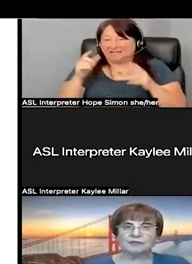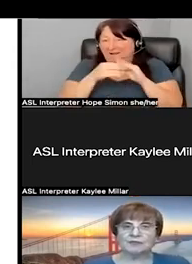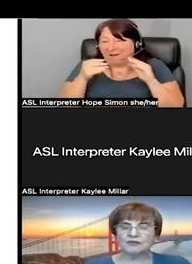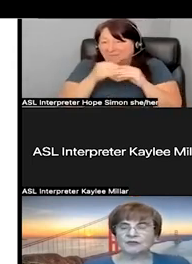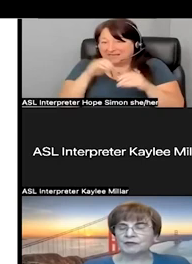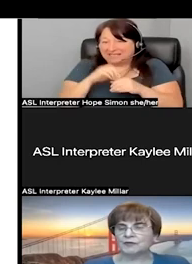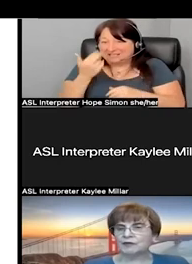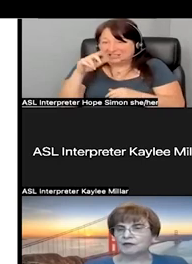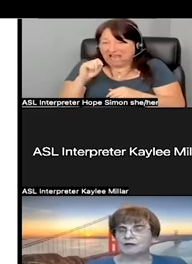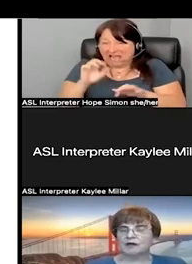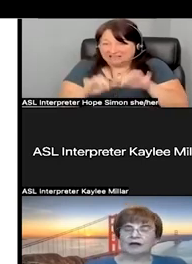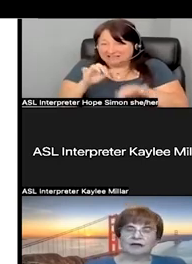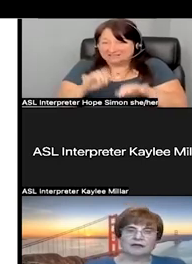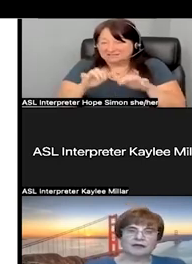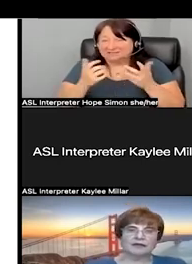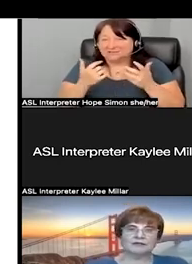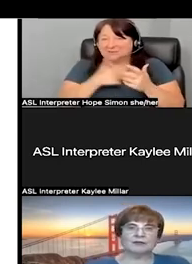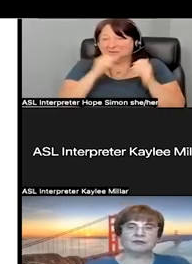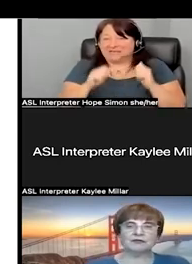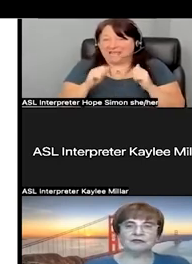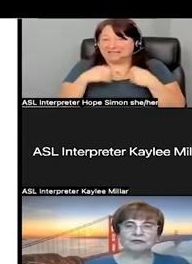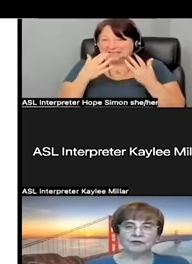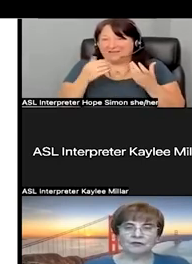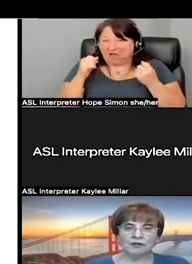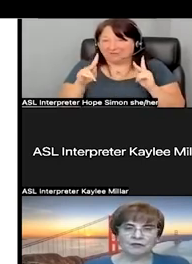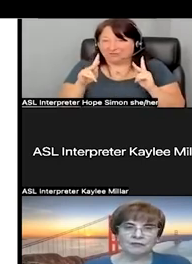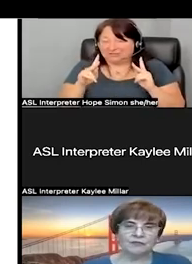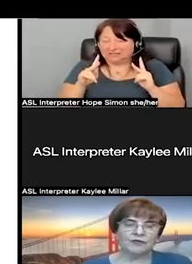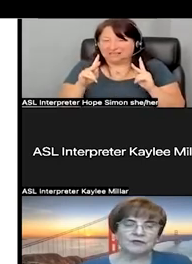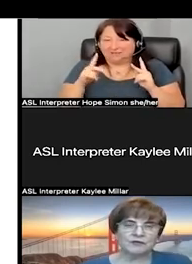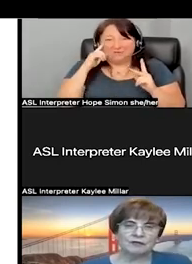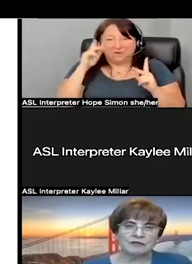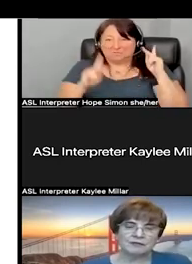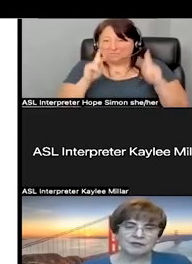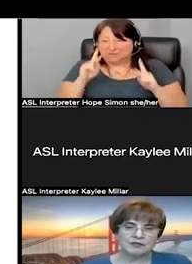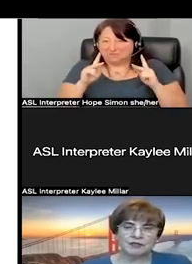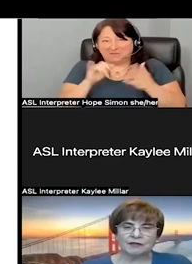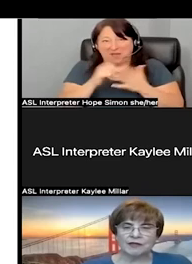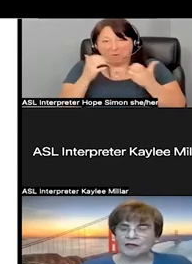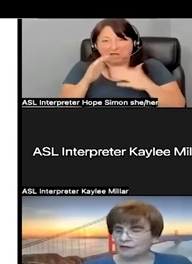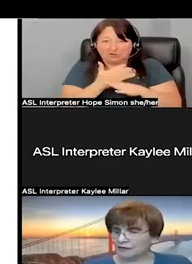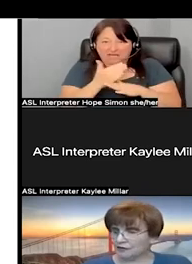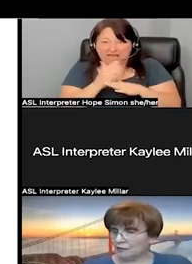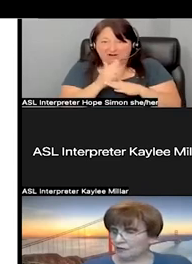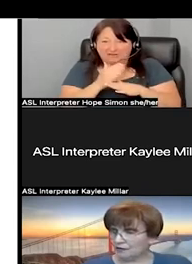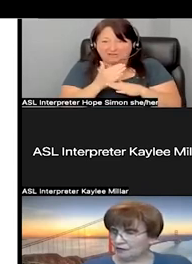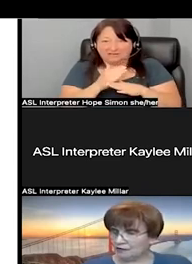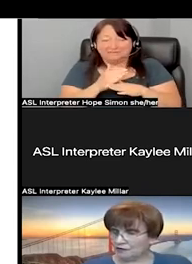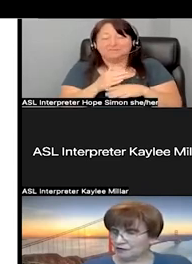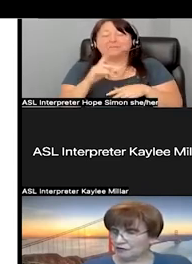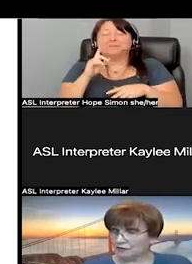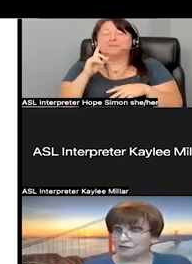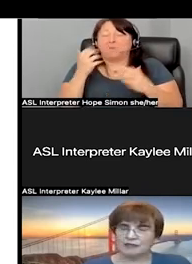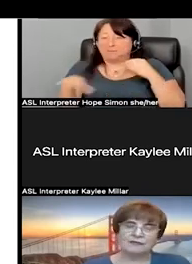We can make sure that we give the opportunity for those of you that have something to share. The other part that I would